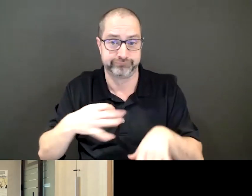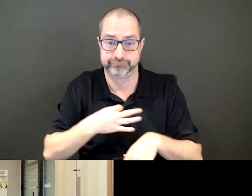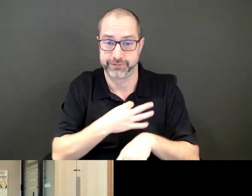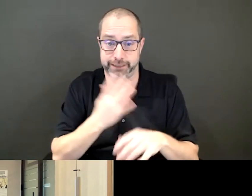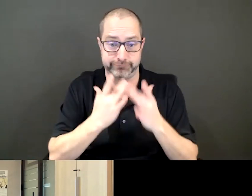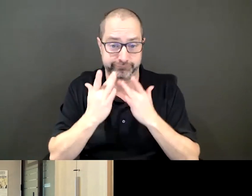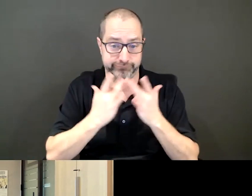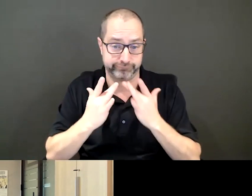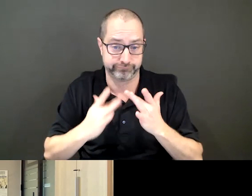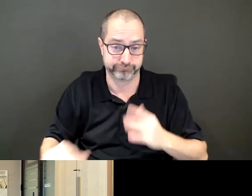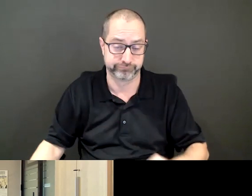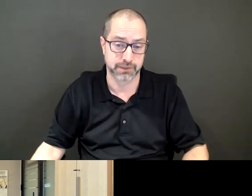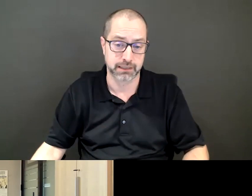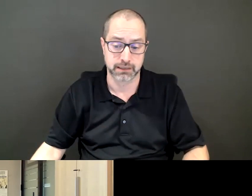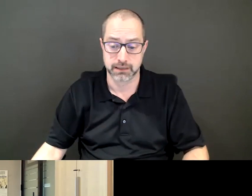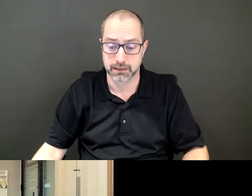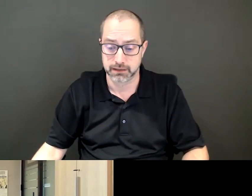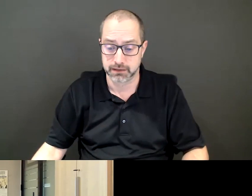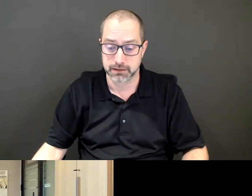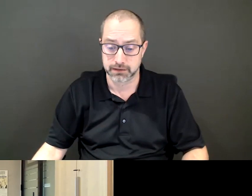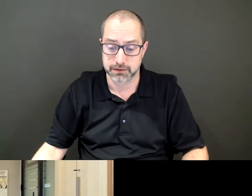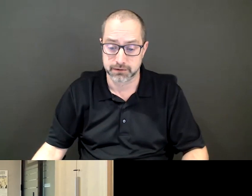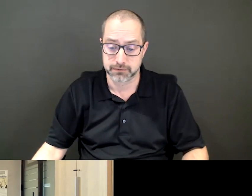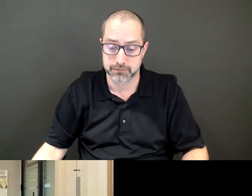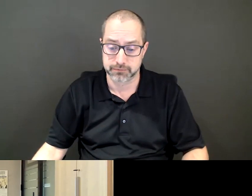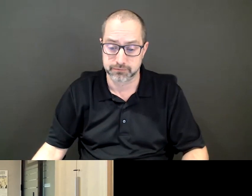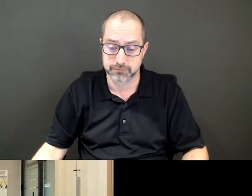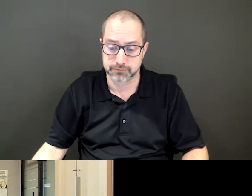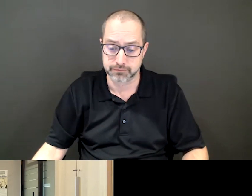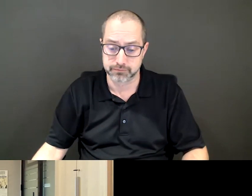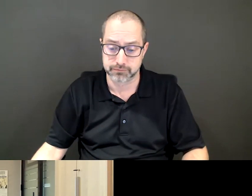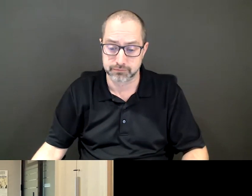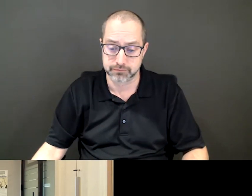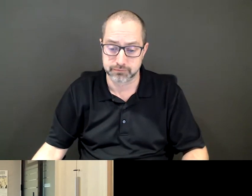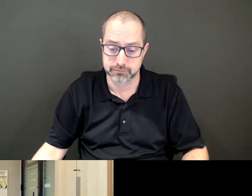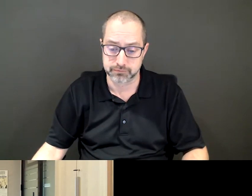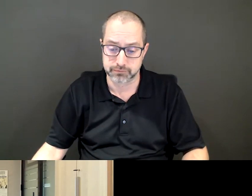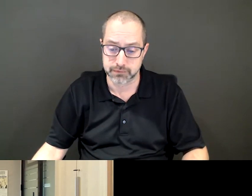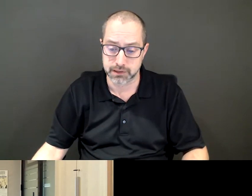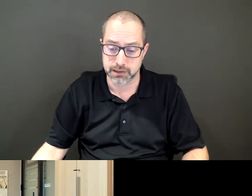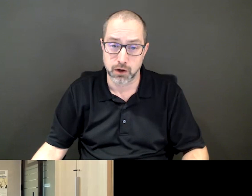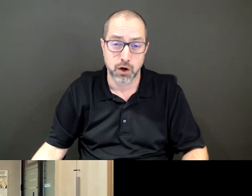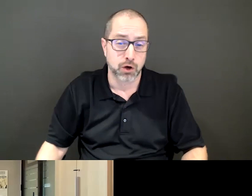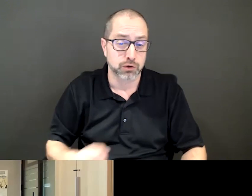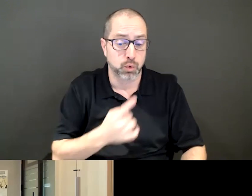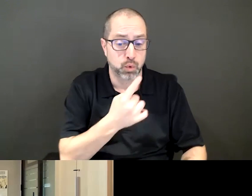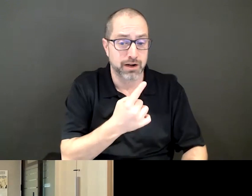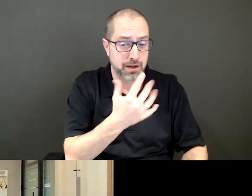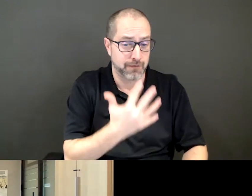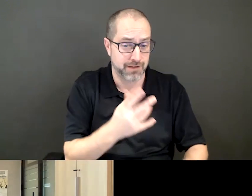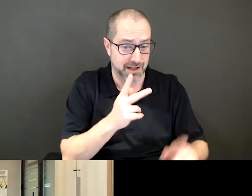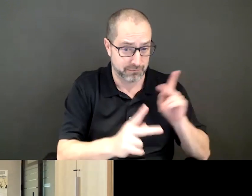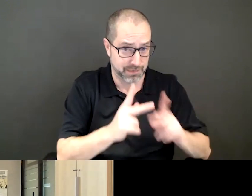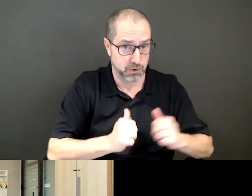Today, more than 1 in 5 Canadians live with a disability, and only about 3 in 5 find employment. Statistics